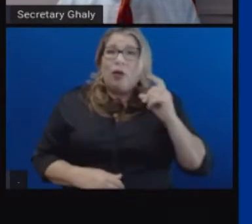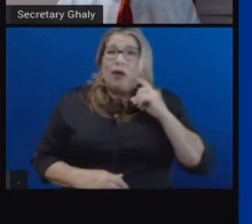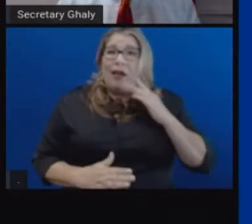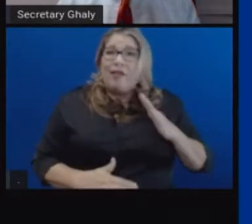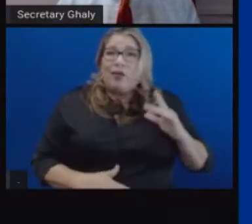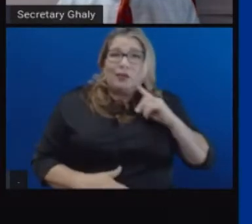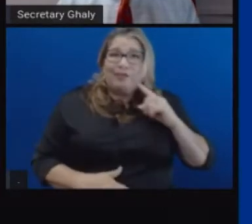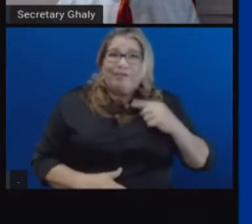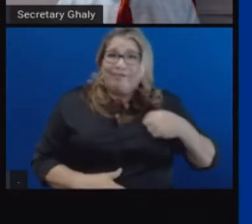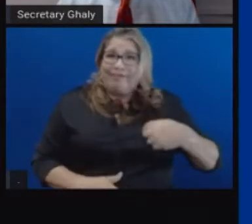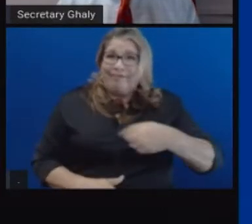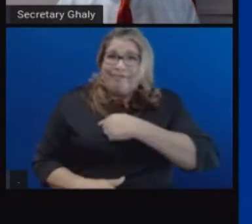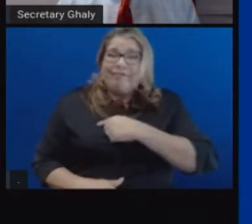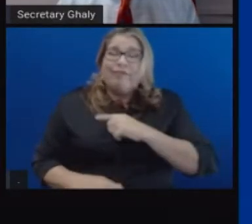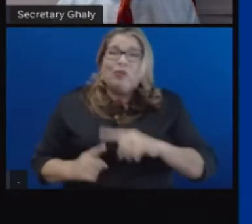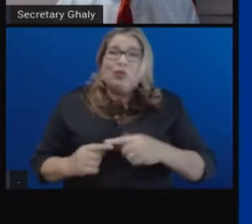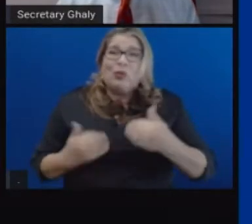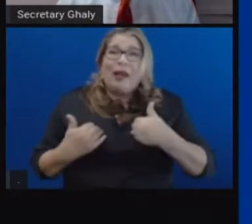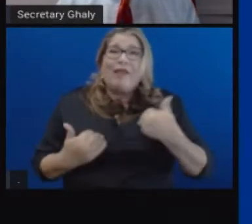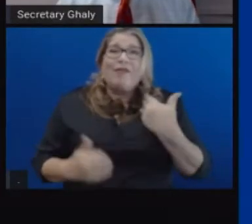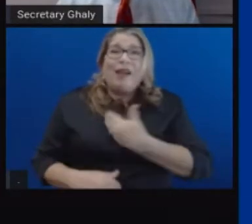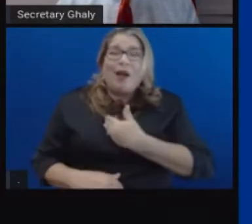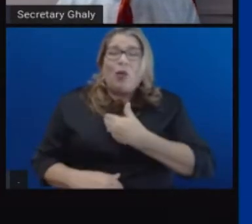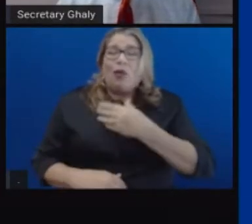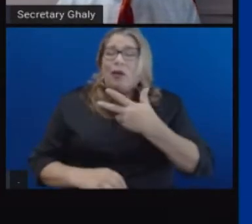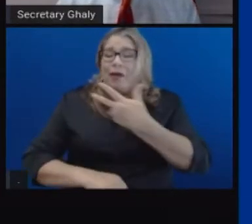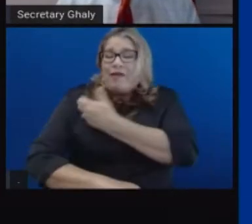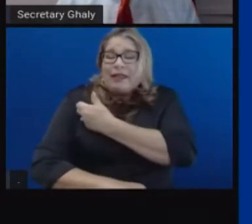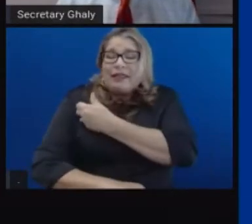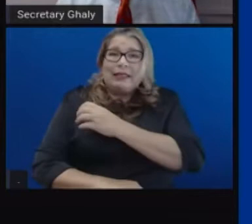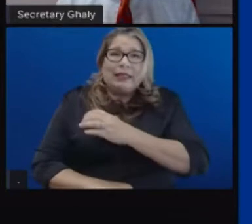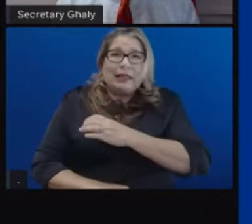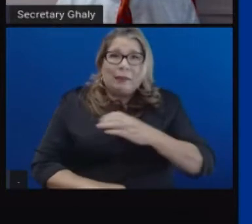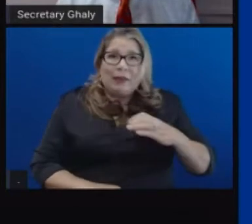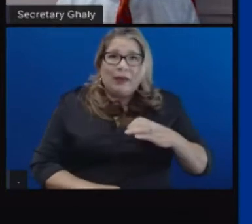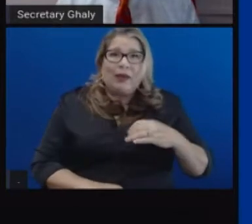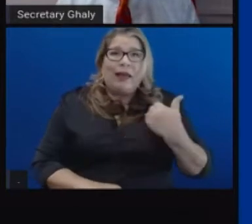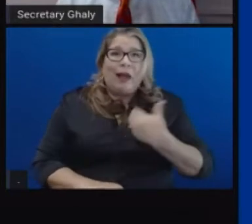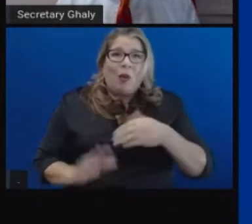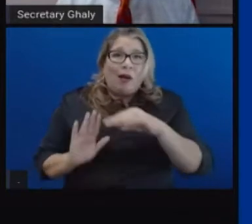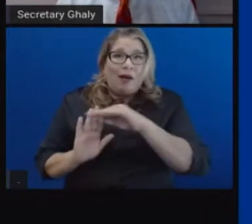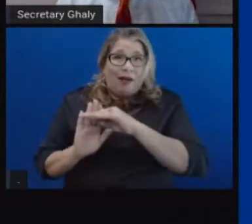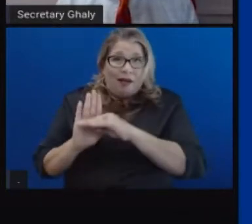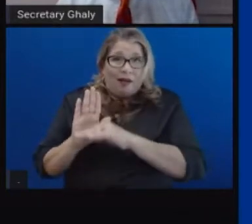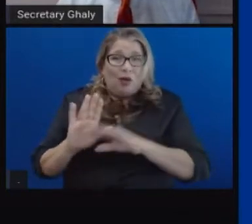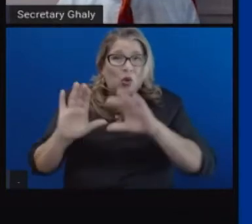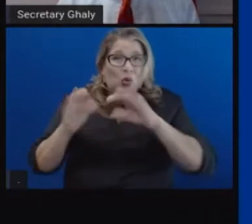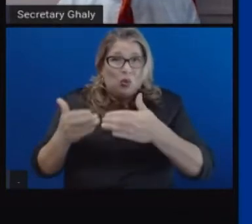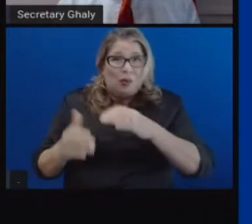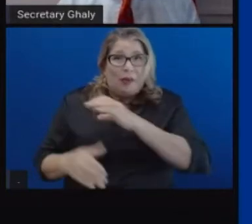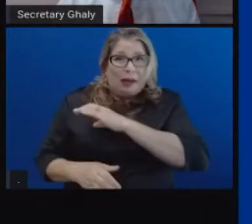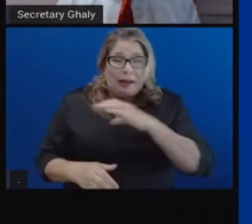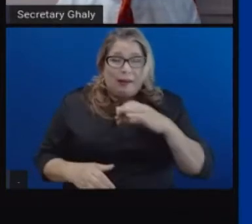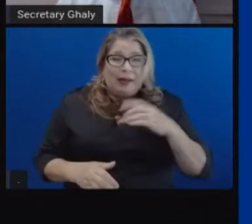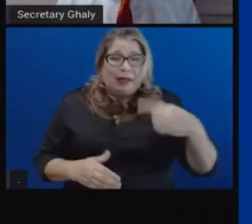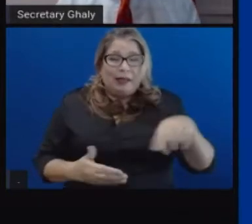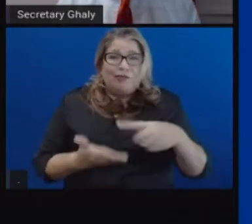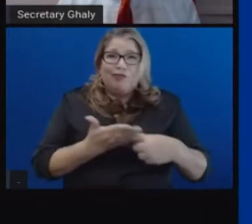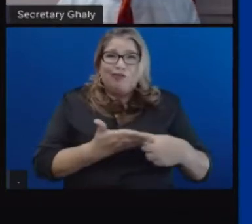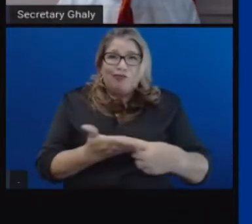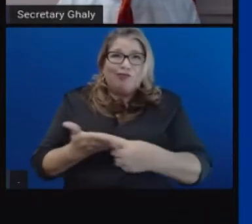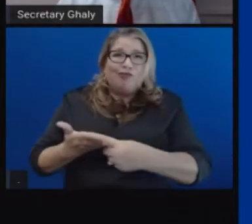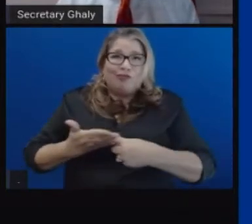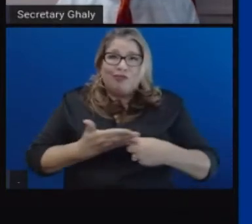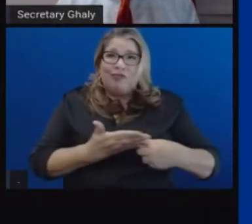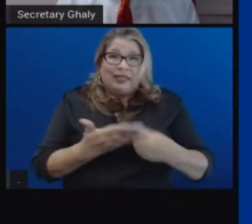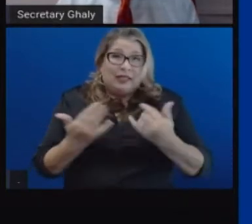our community vaccine advisory committee. Those communications have already begun and will go throughout the day so